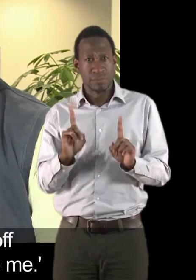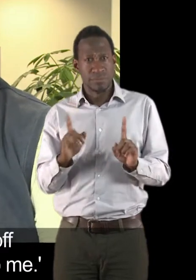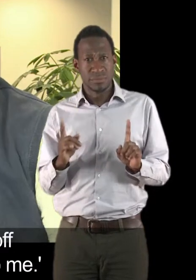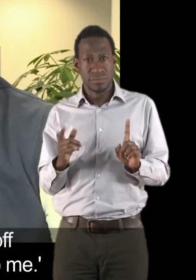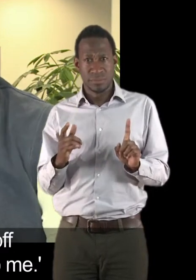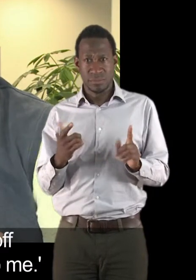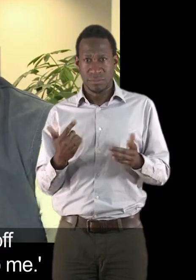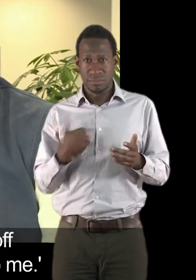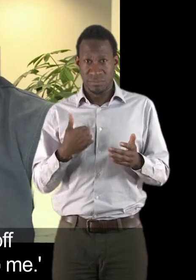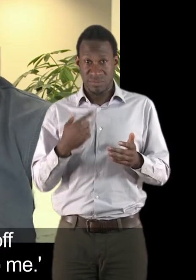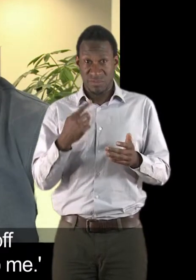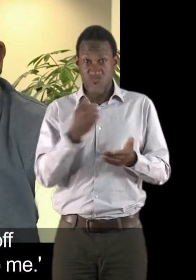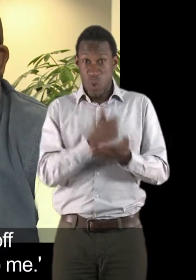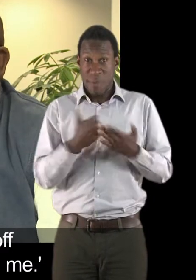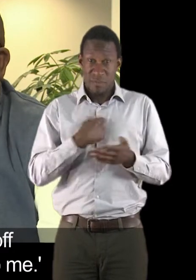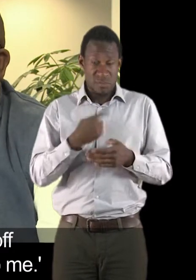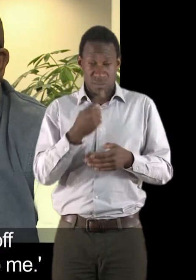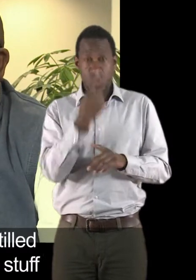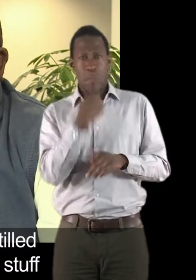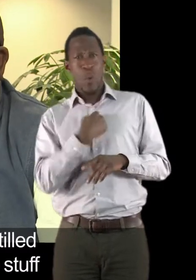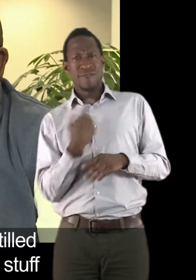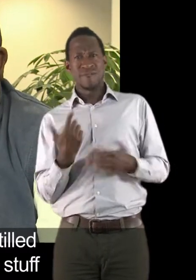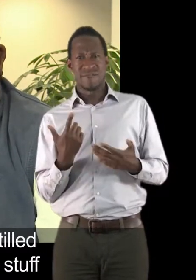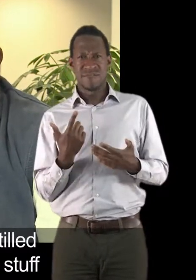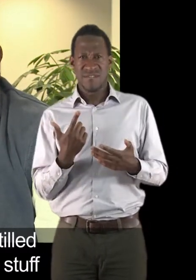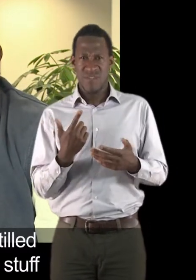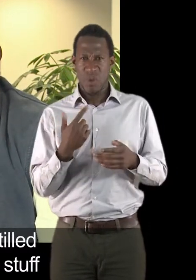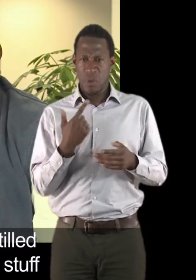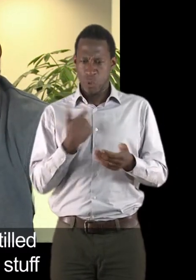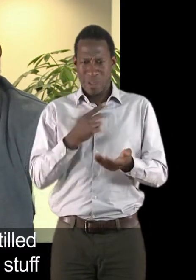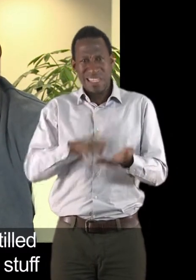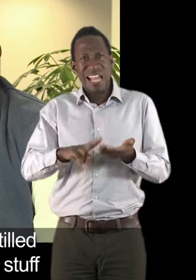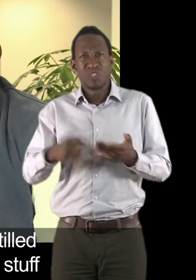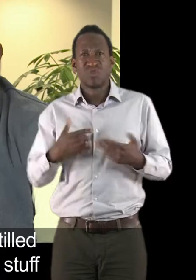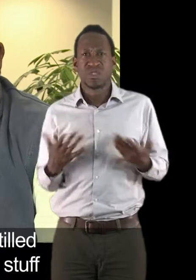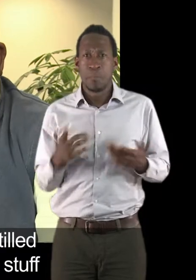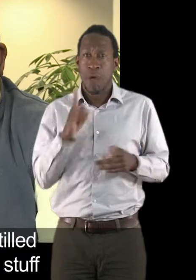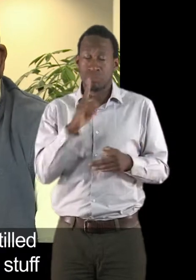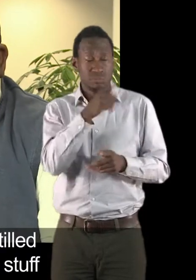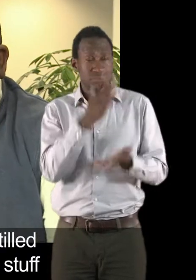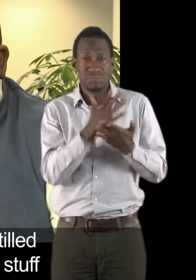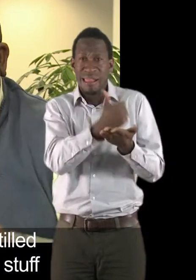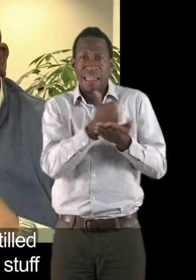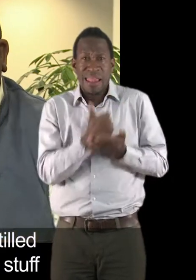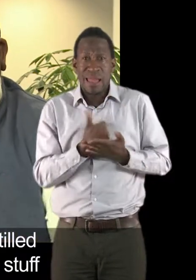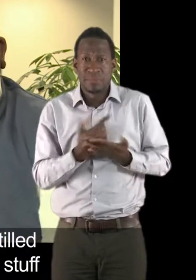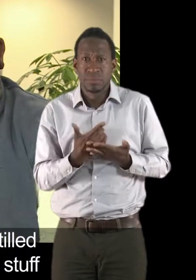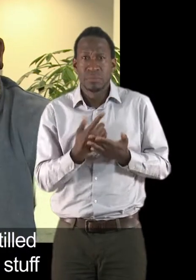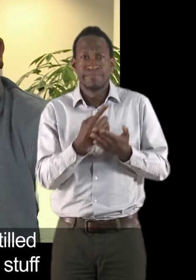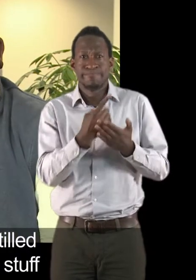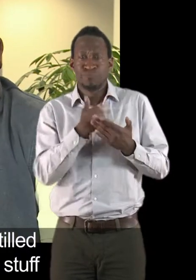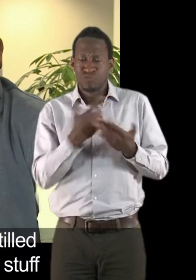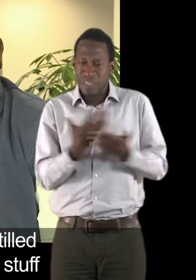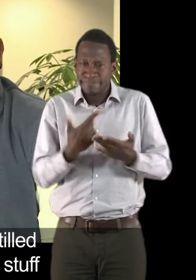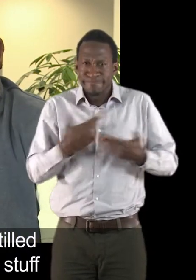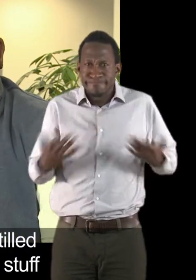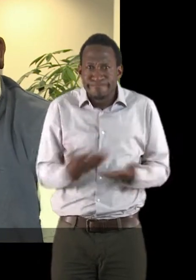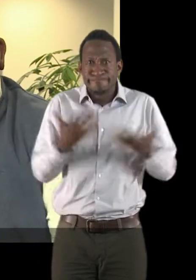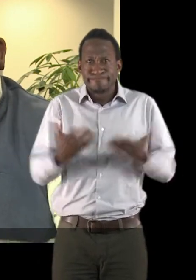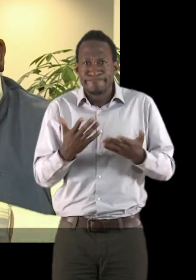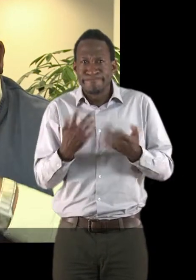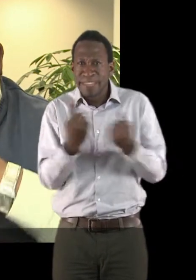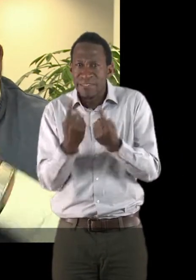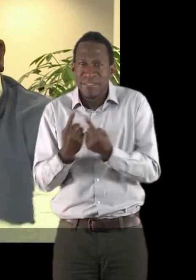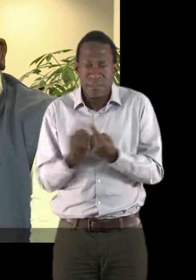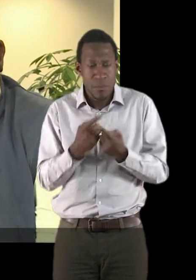told off if I do what's naturally to me. But he helped me instill into me that you can do stuff,